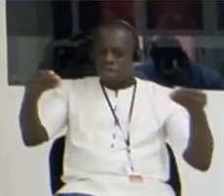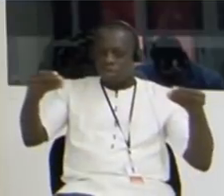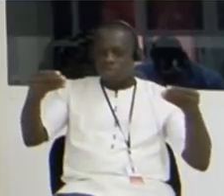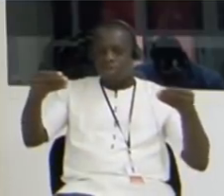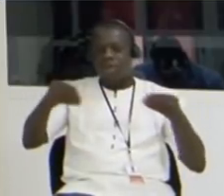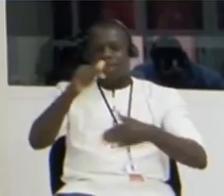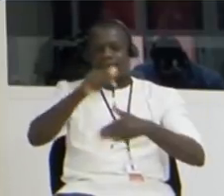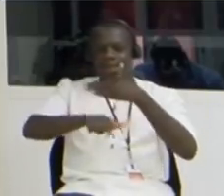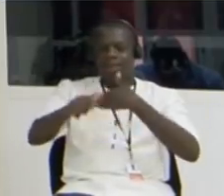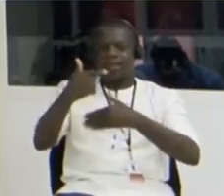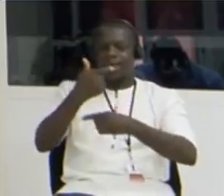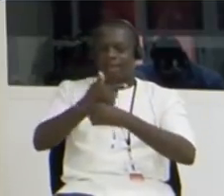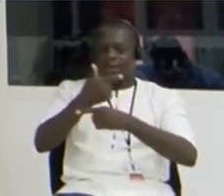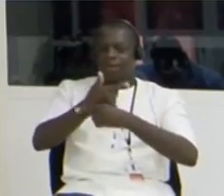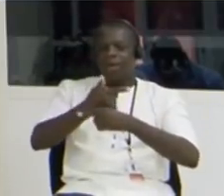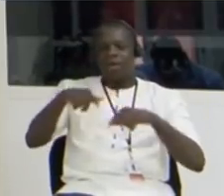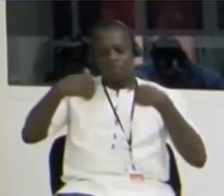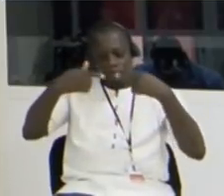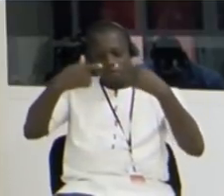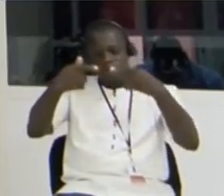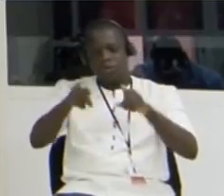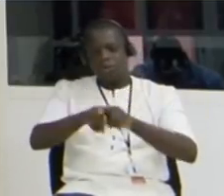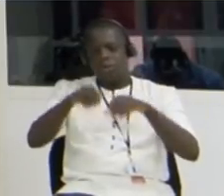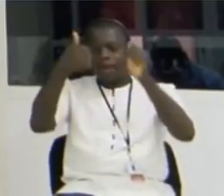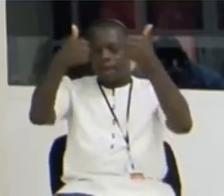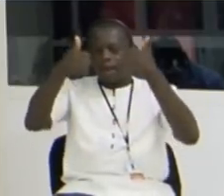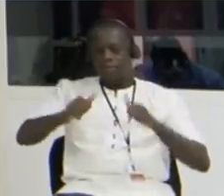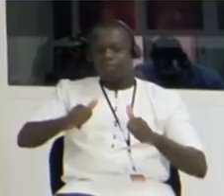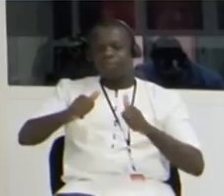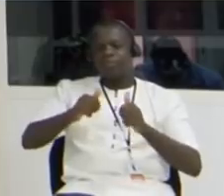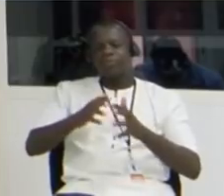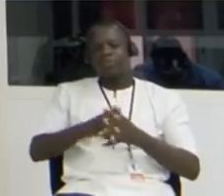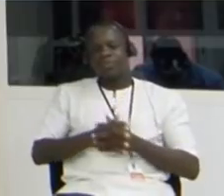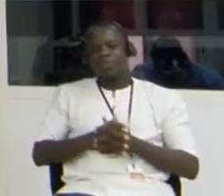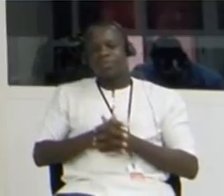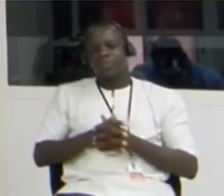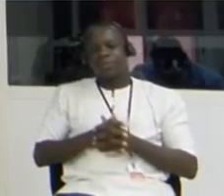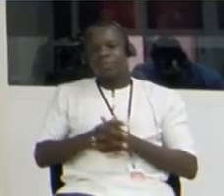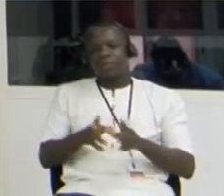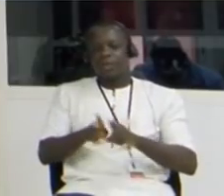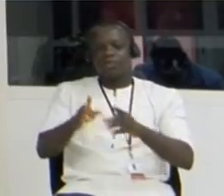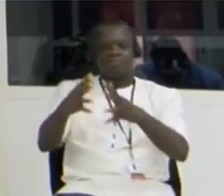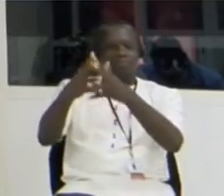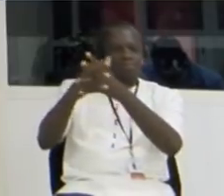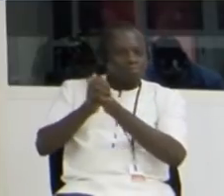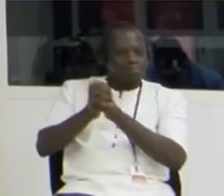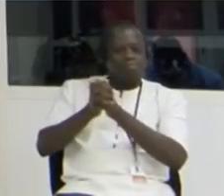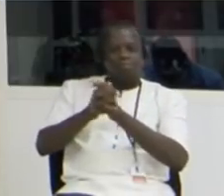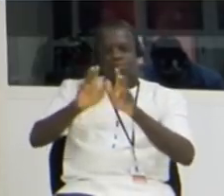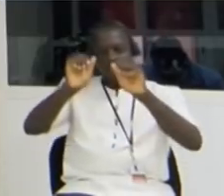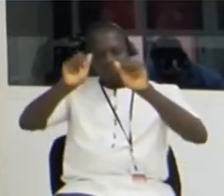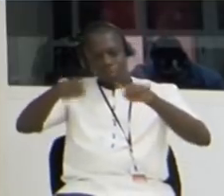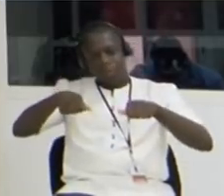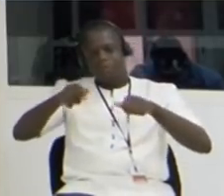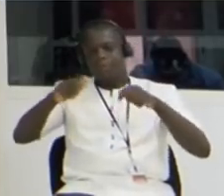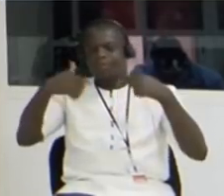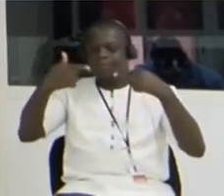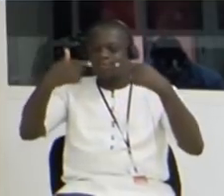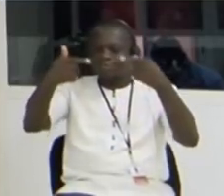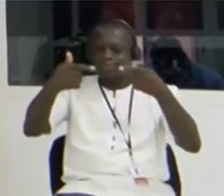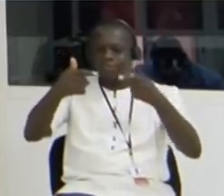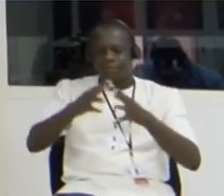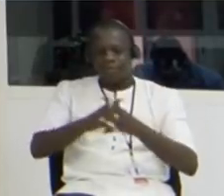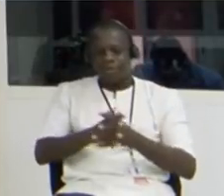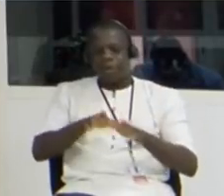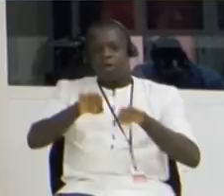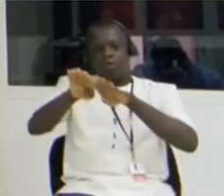land will continue to take effect. The reconciliation will continue